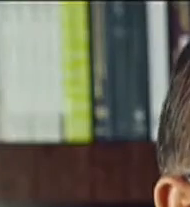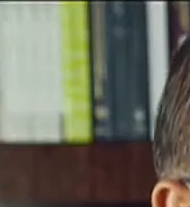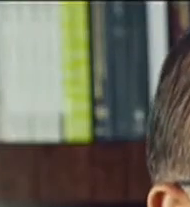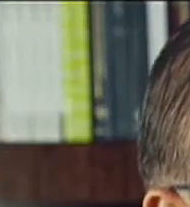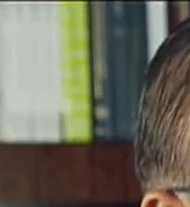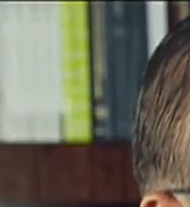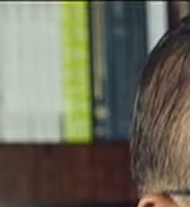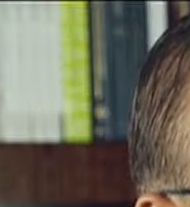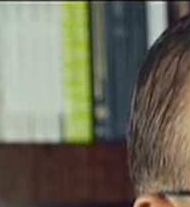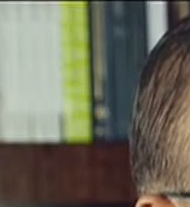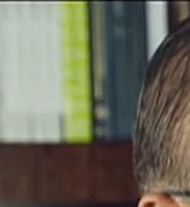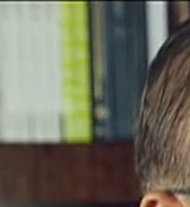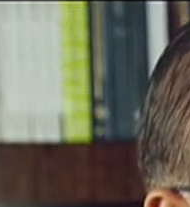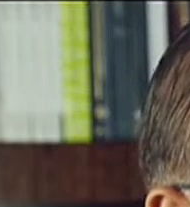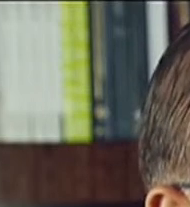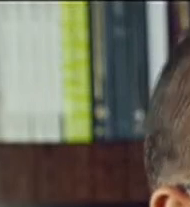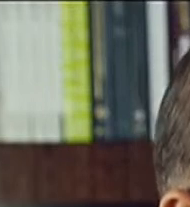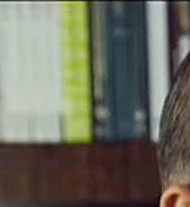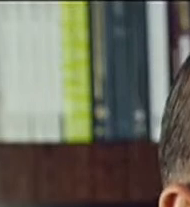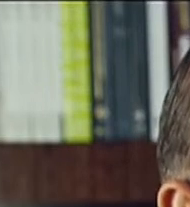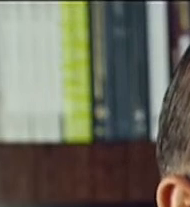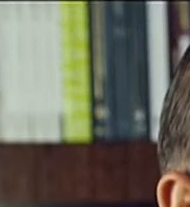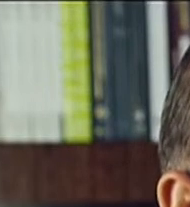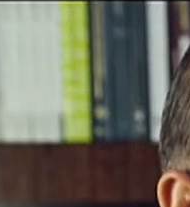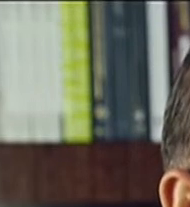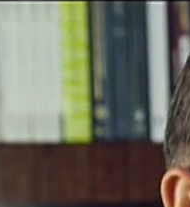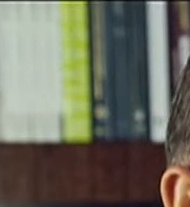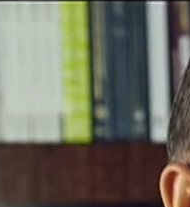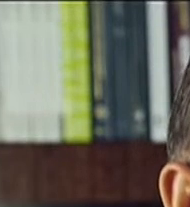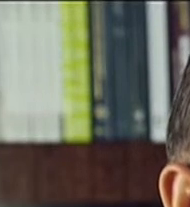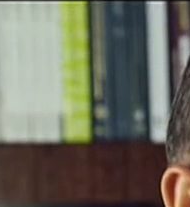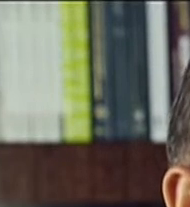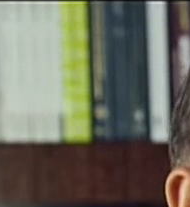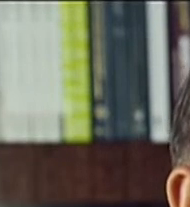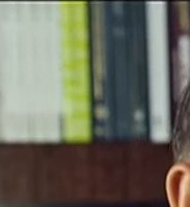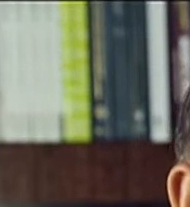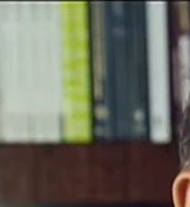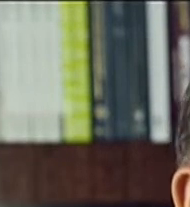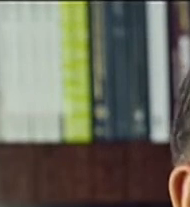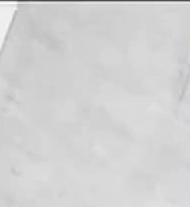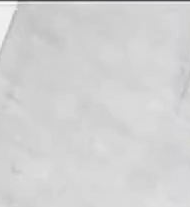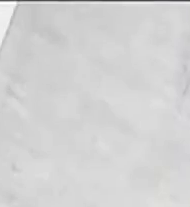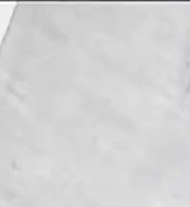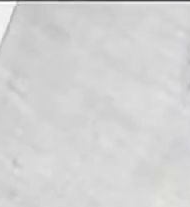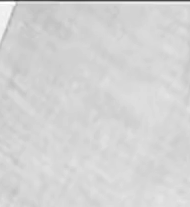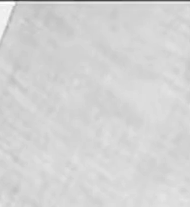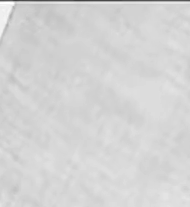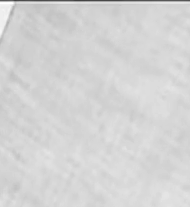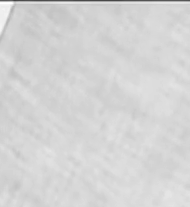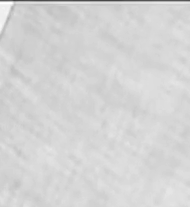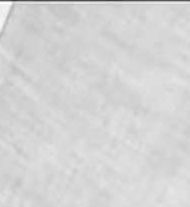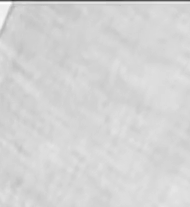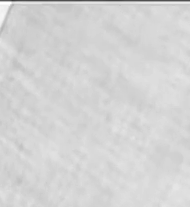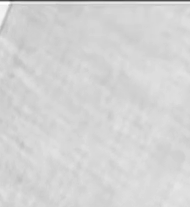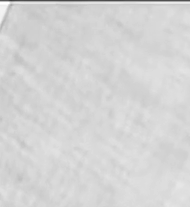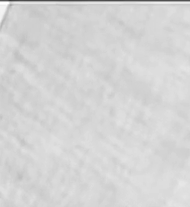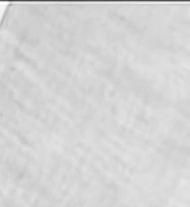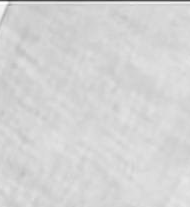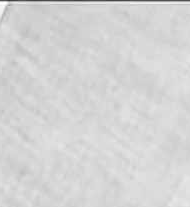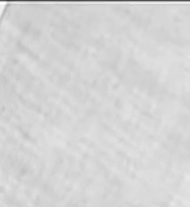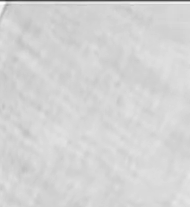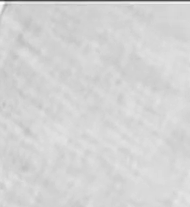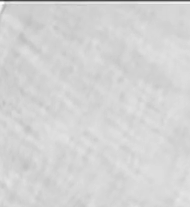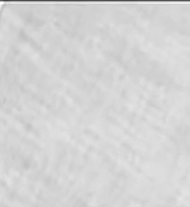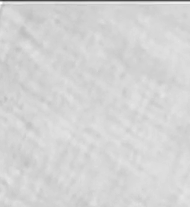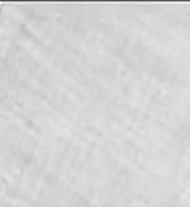had to run from our homes to the mountainside. We could see my village burning. The United Nations saved